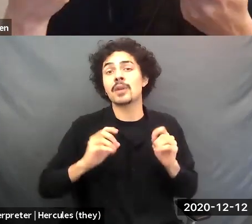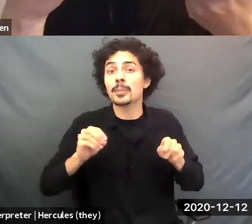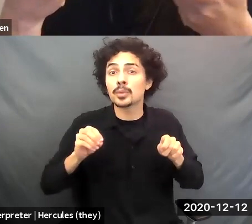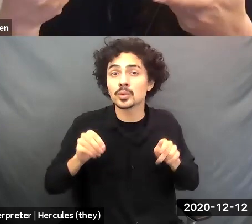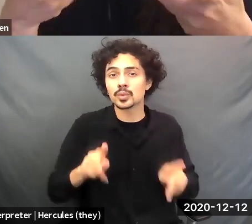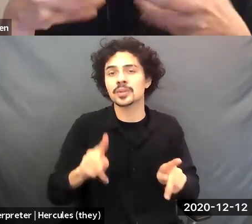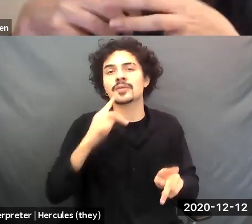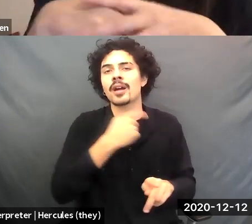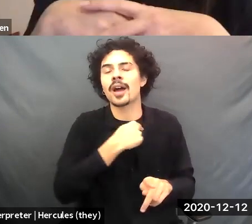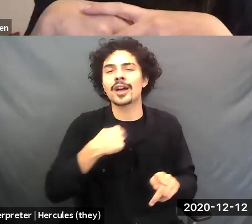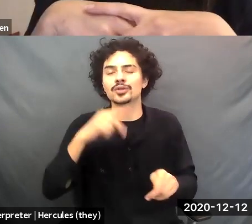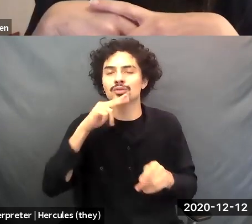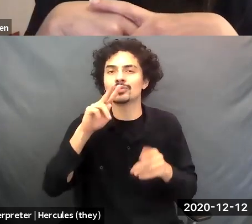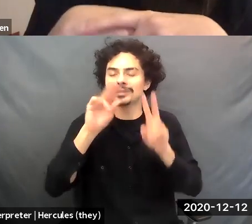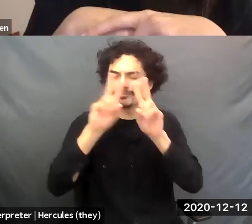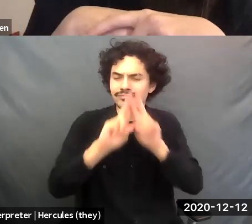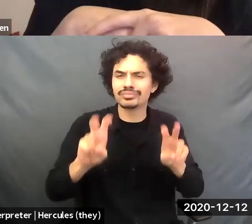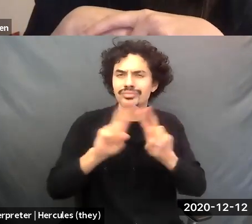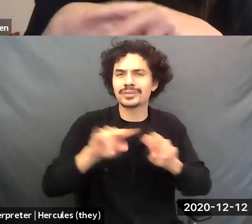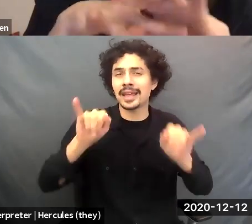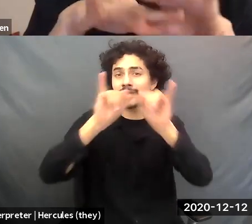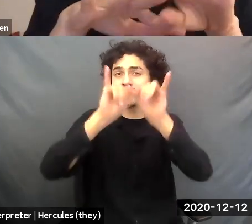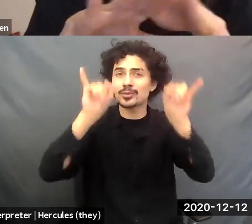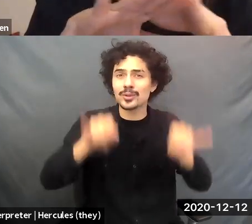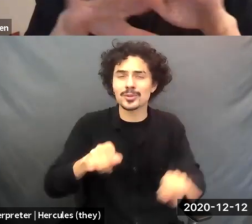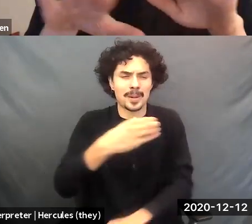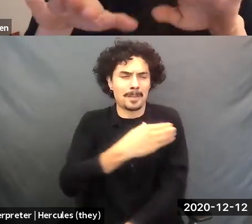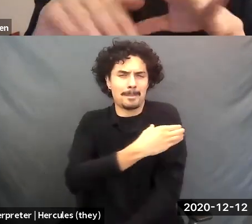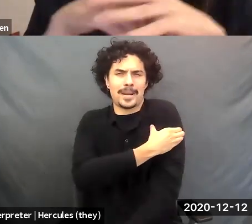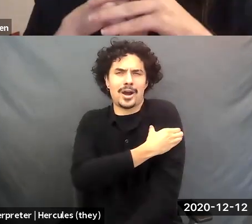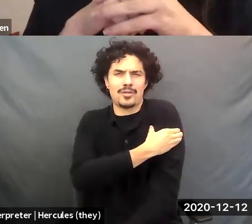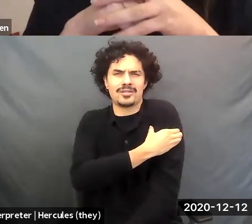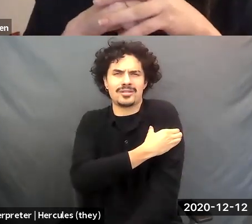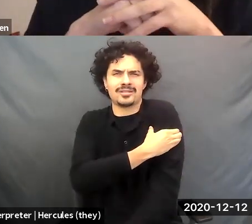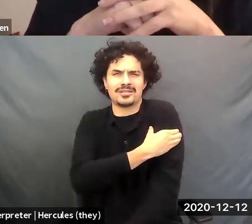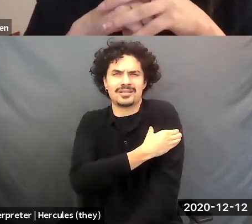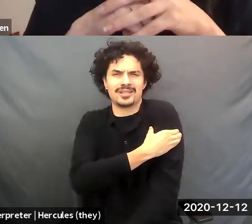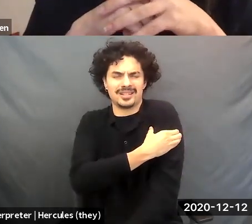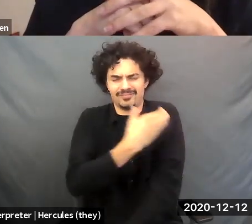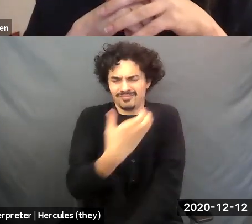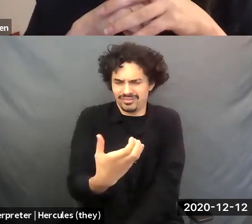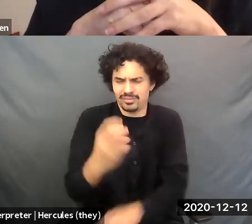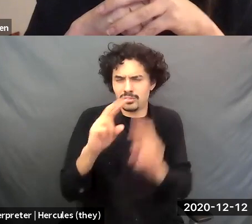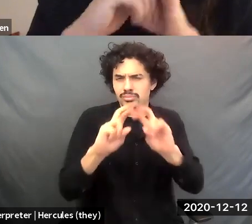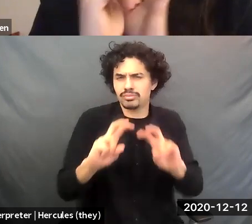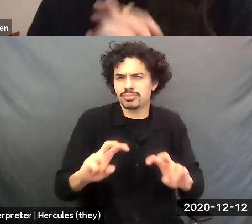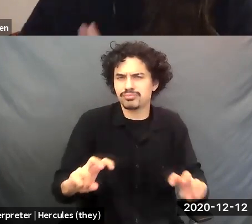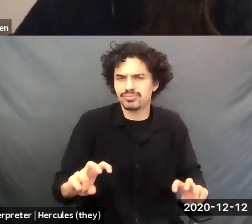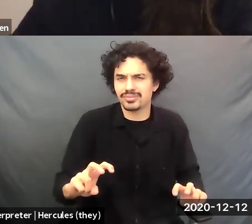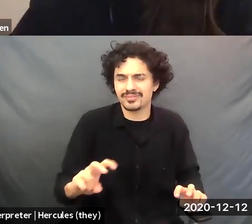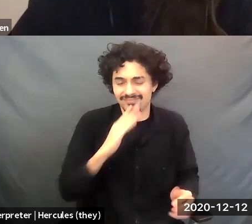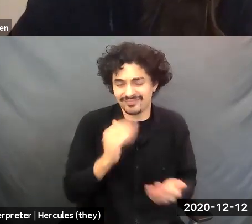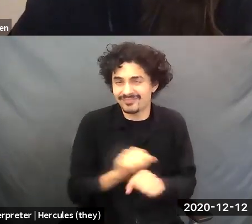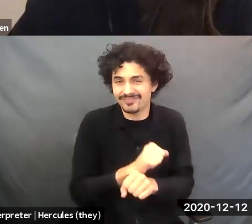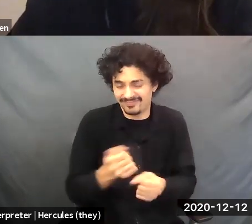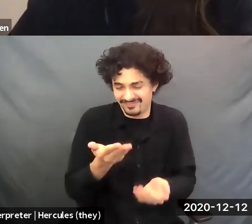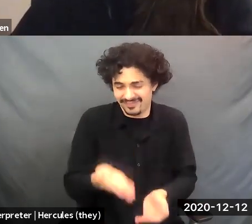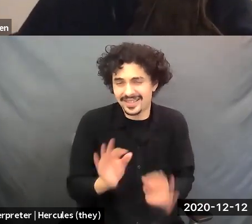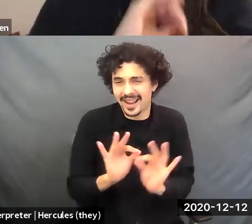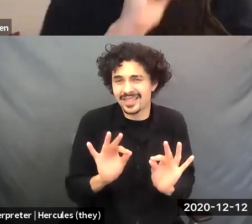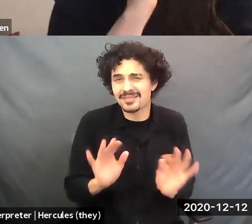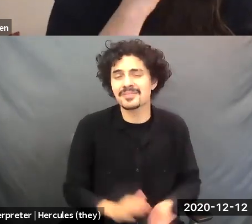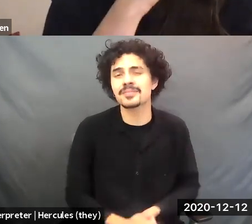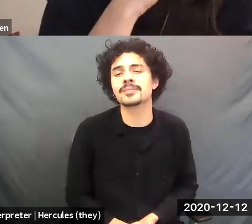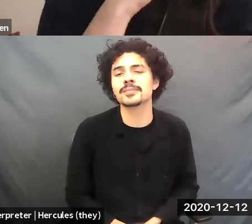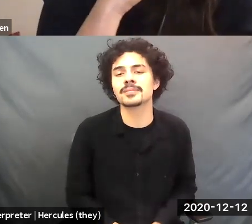at the infrastructure of power, and not just as a obsolete. Well, I know we have to turn to the